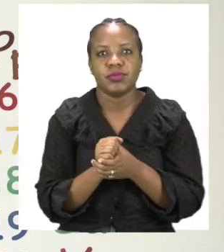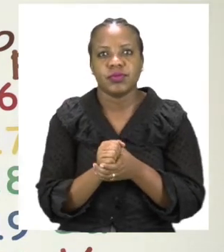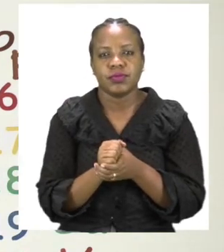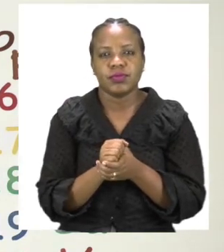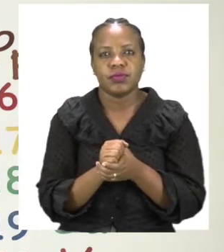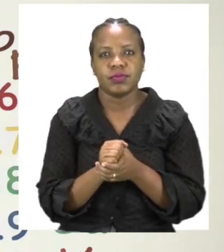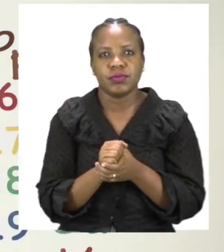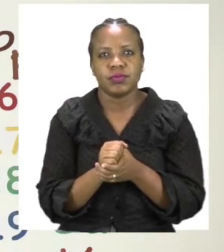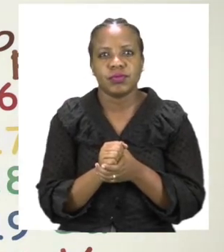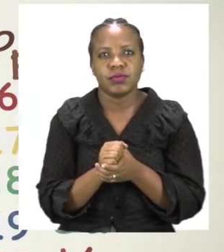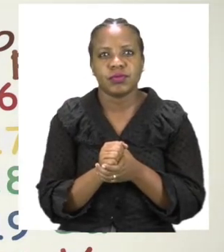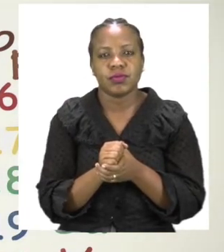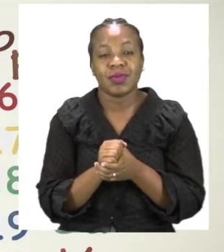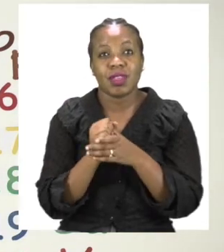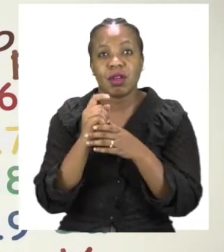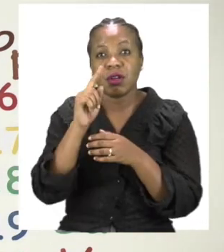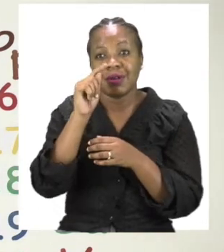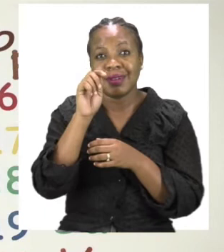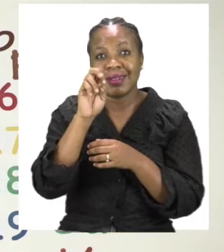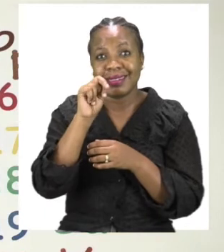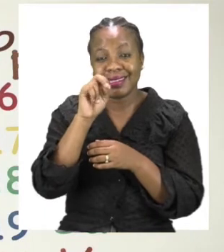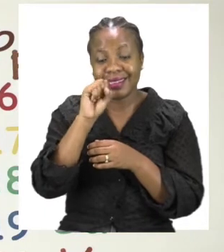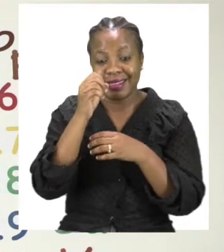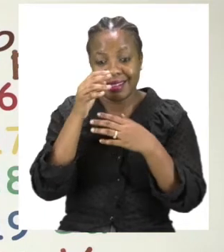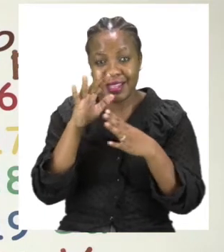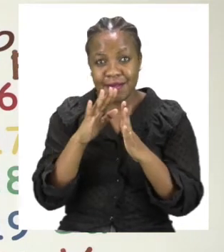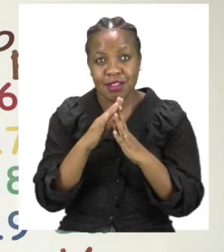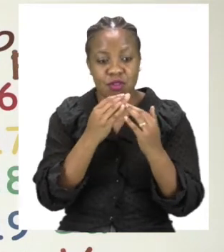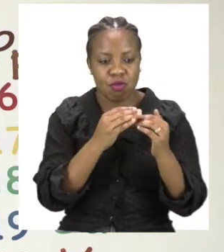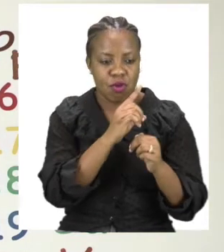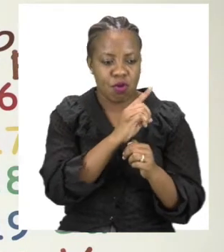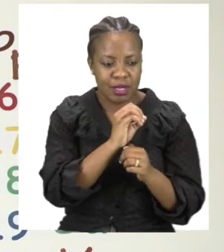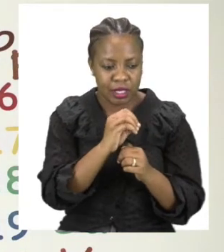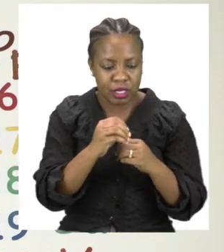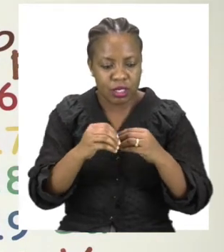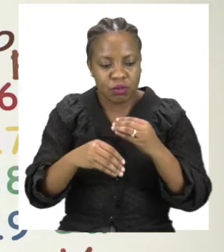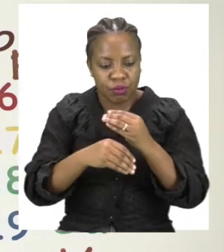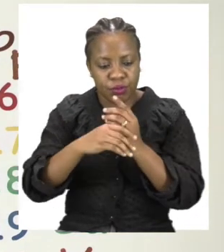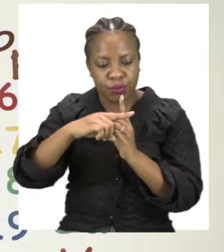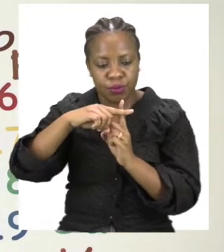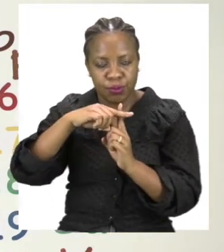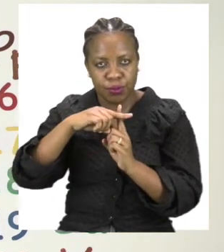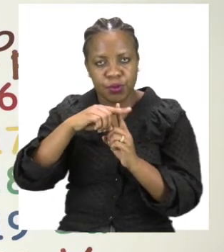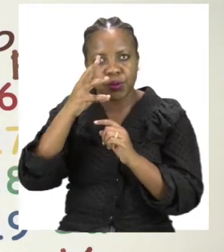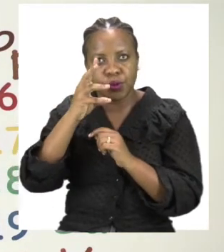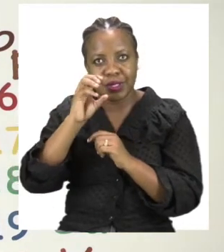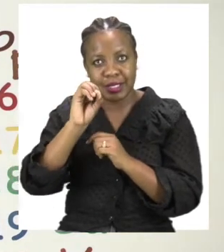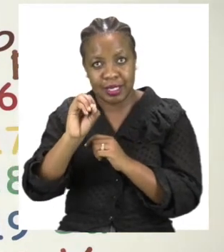So our sum so far says 100 plus